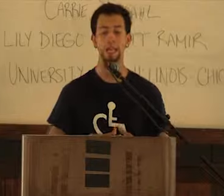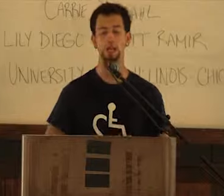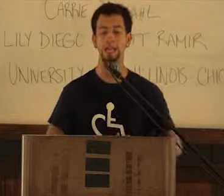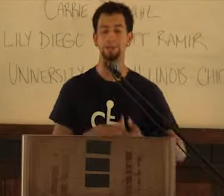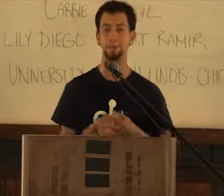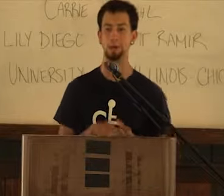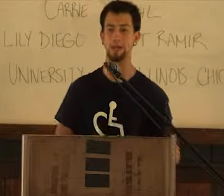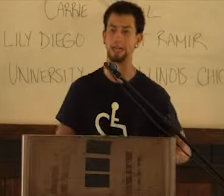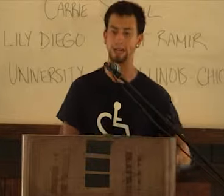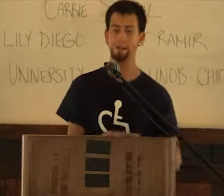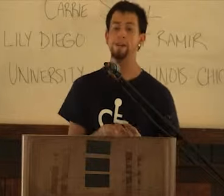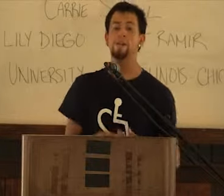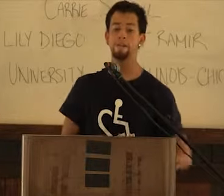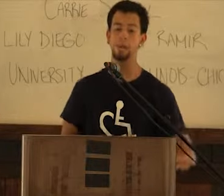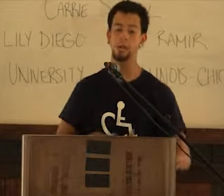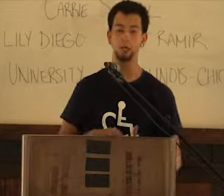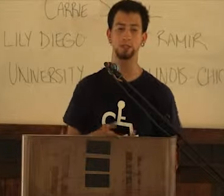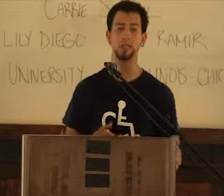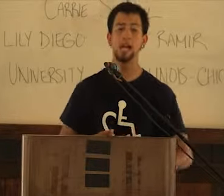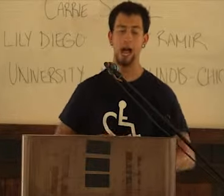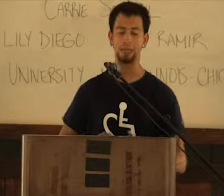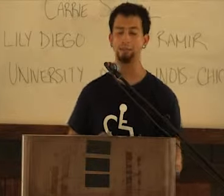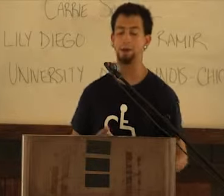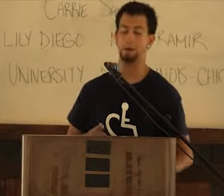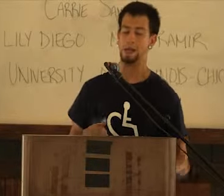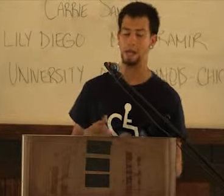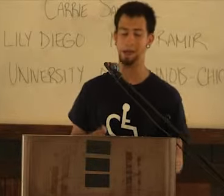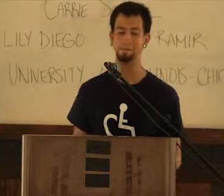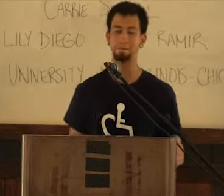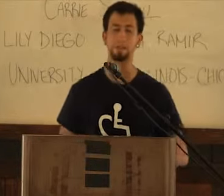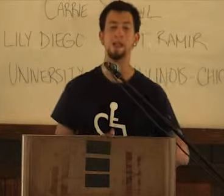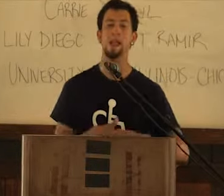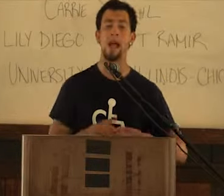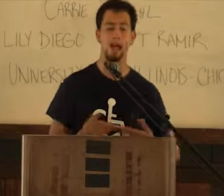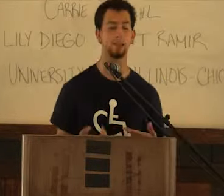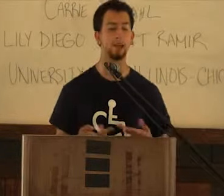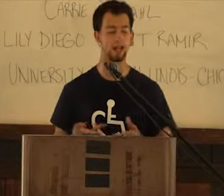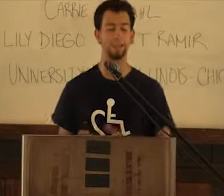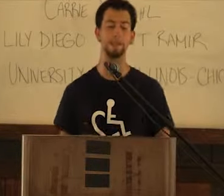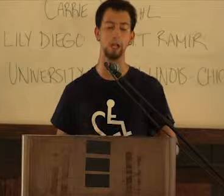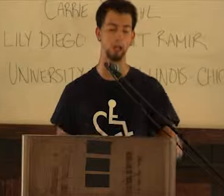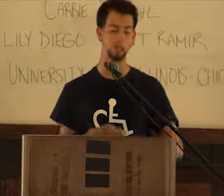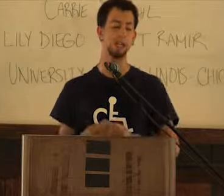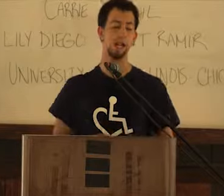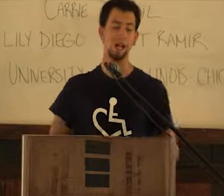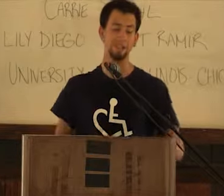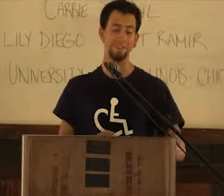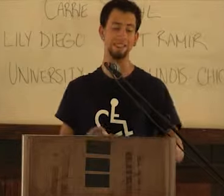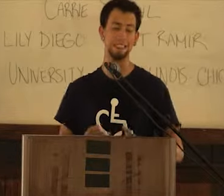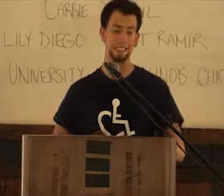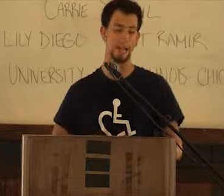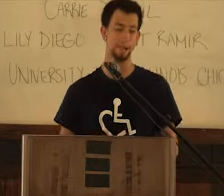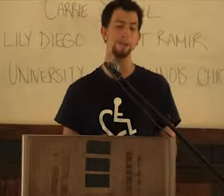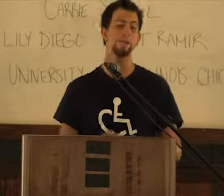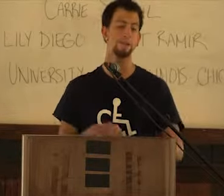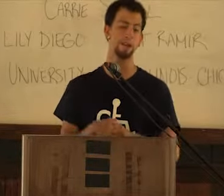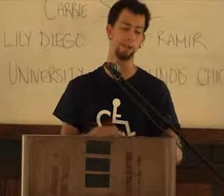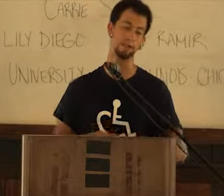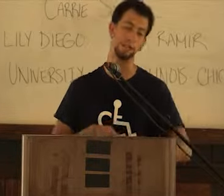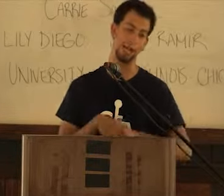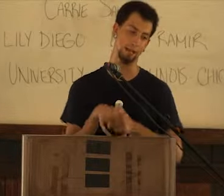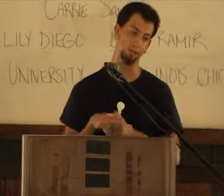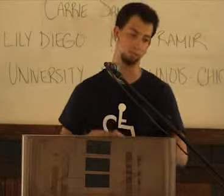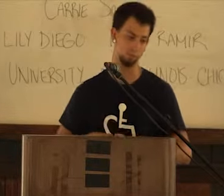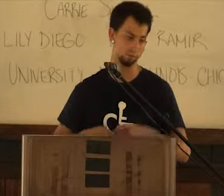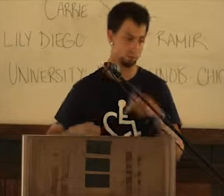But the years I spent watching were the years I spent writing. And the cuts have healed and toughened the skin where they